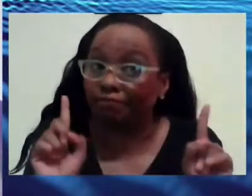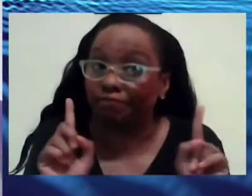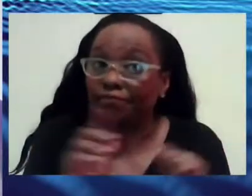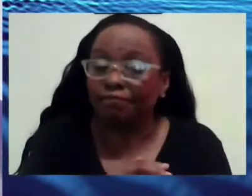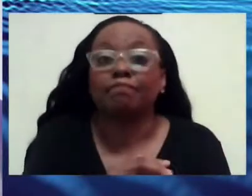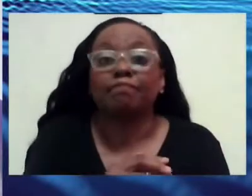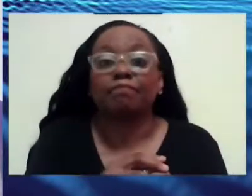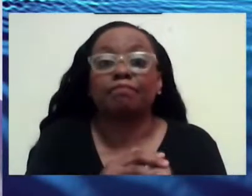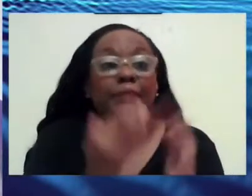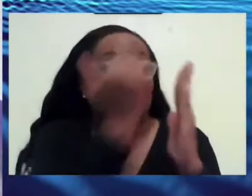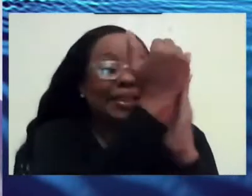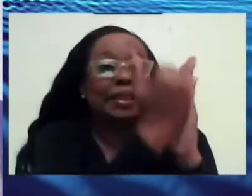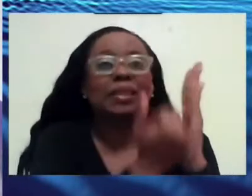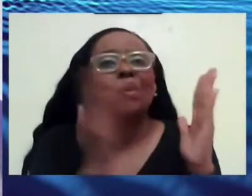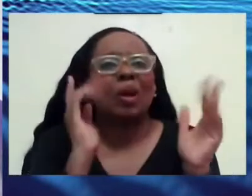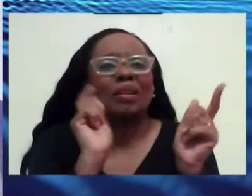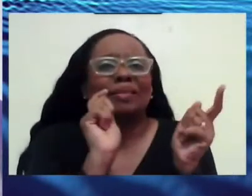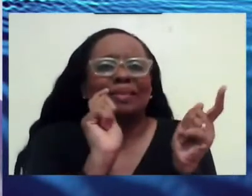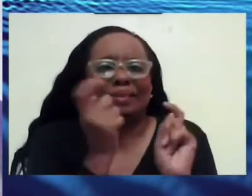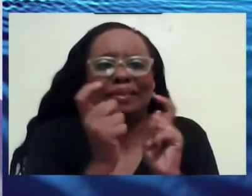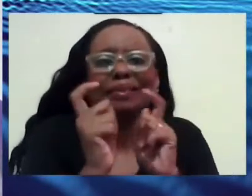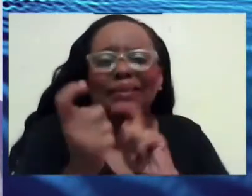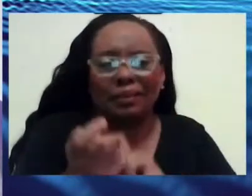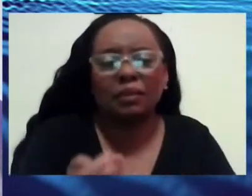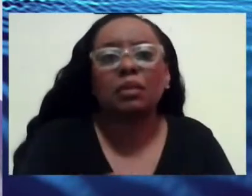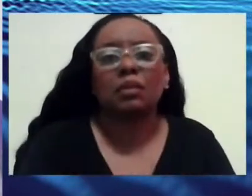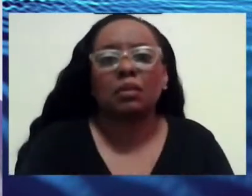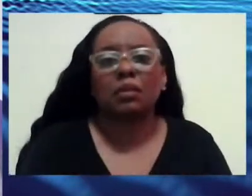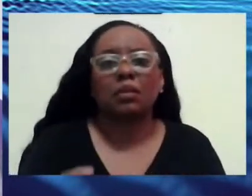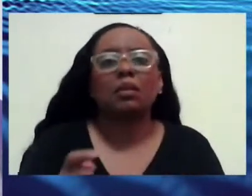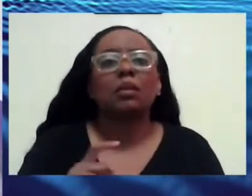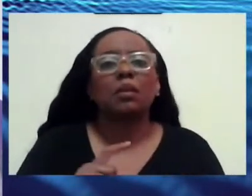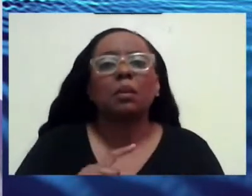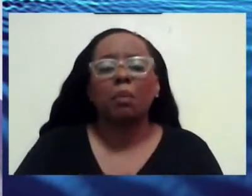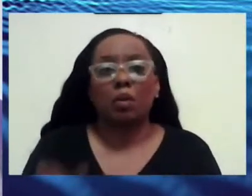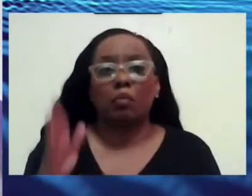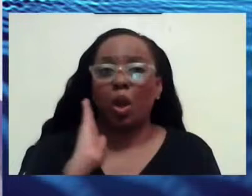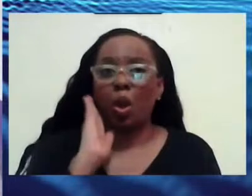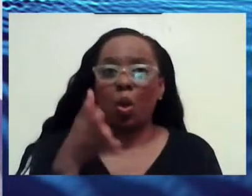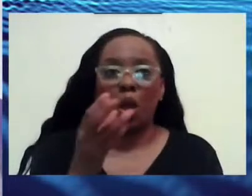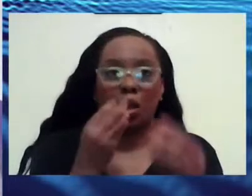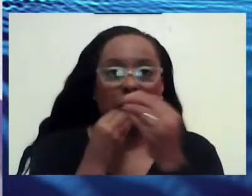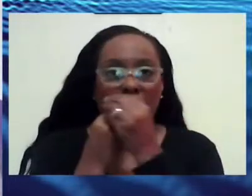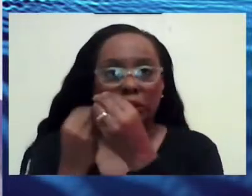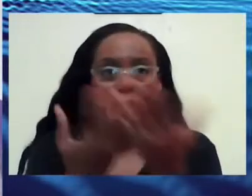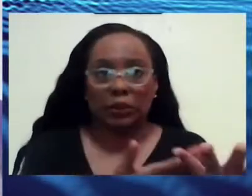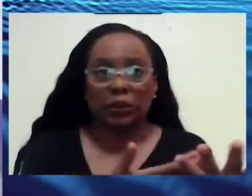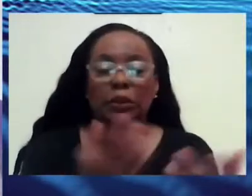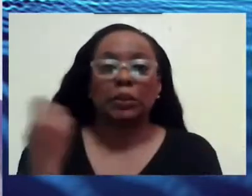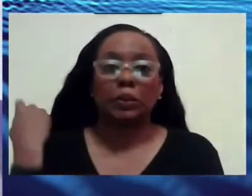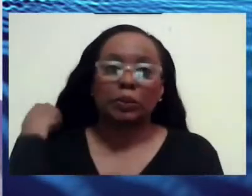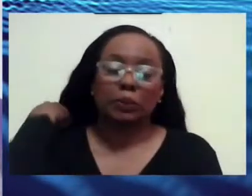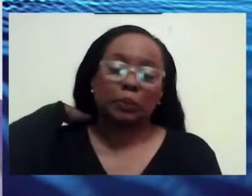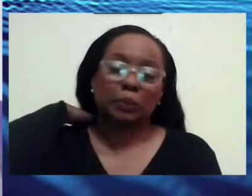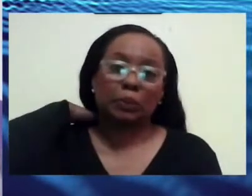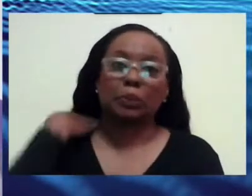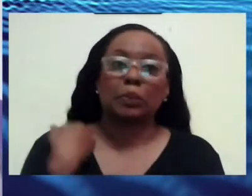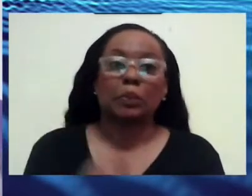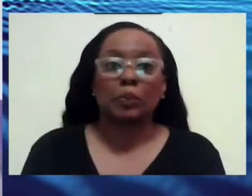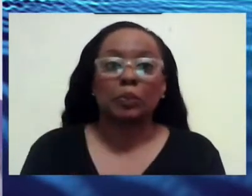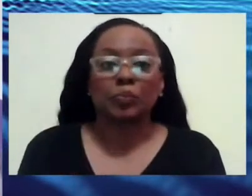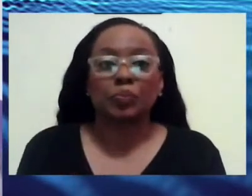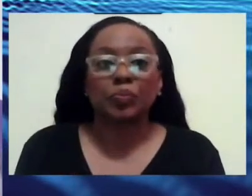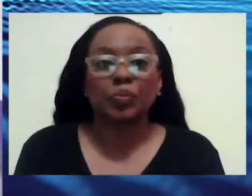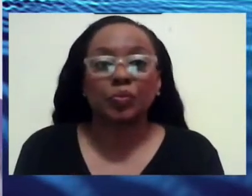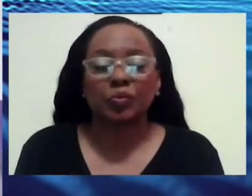said, the needs list will change over time, and this is something that should be tracked and coordinated through your disaster office. I